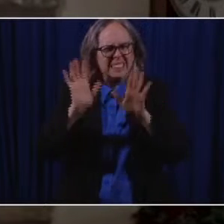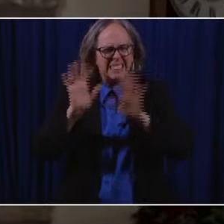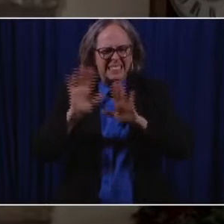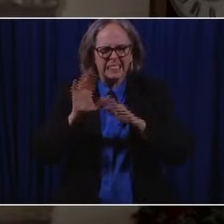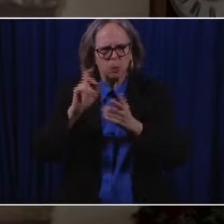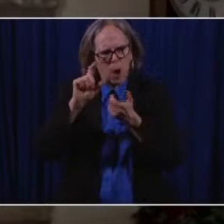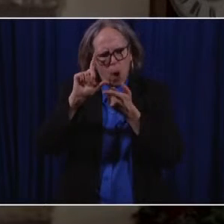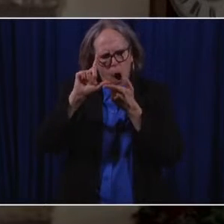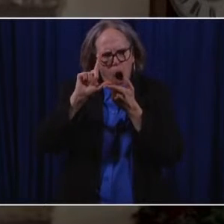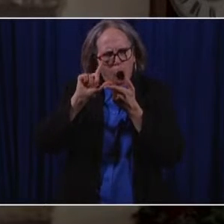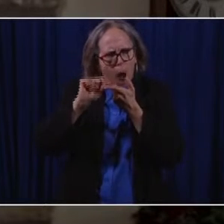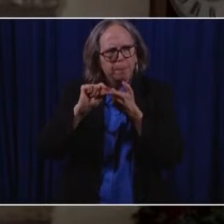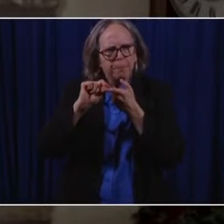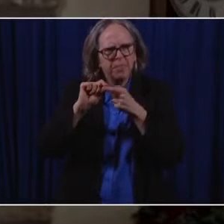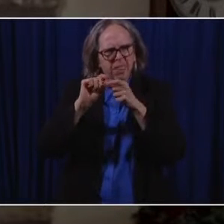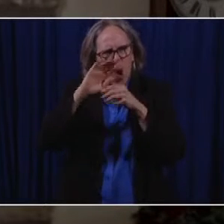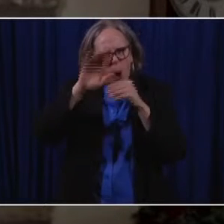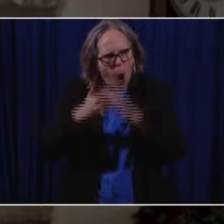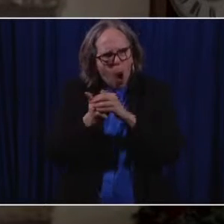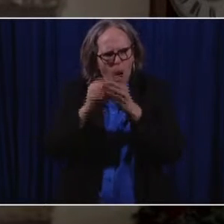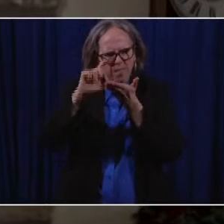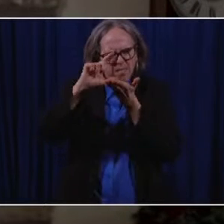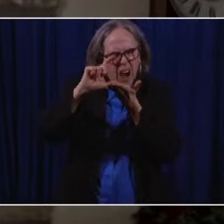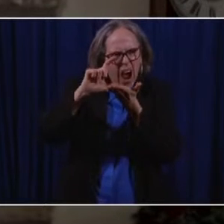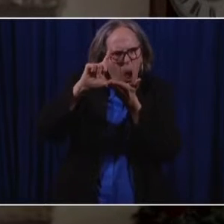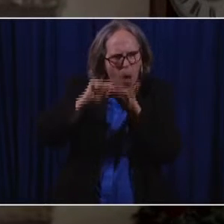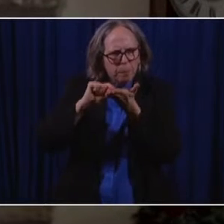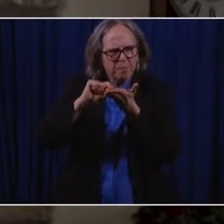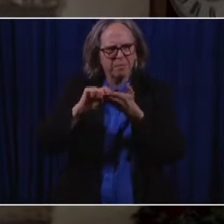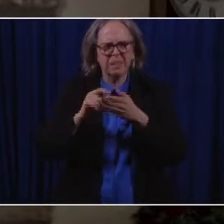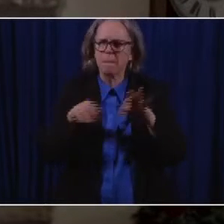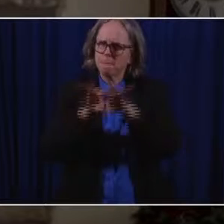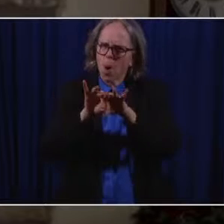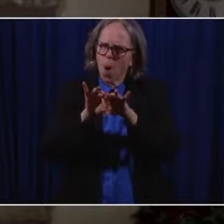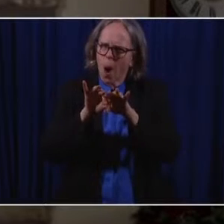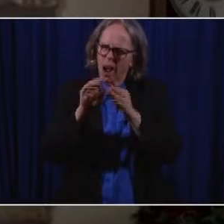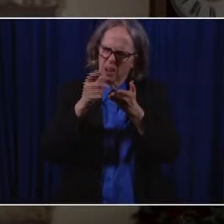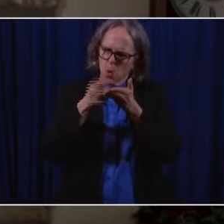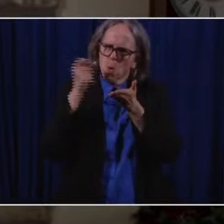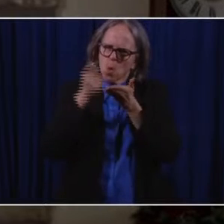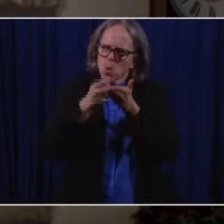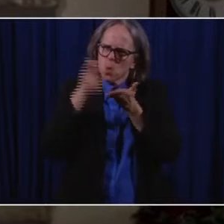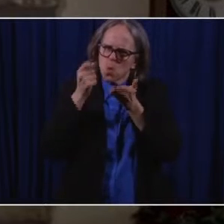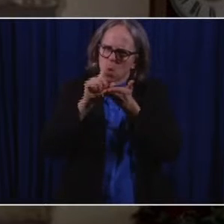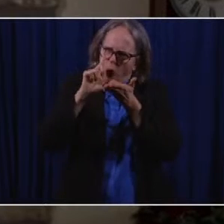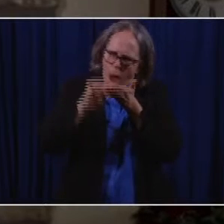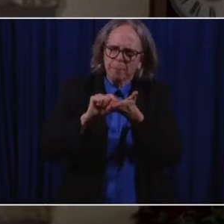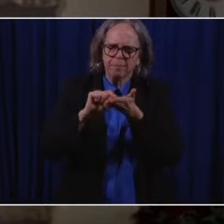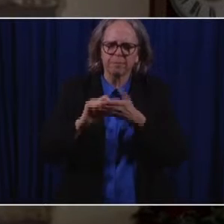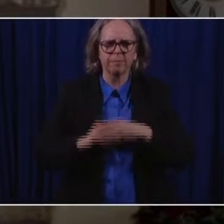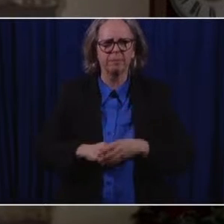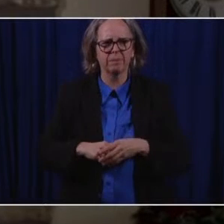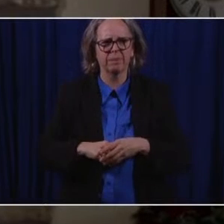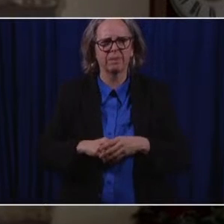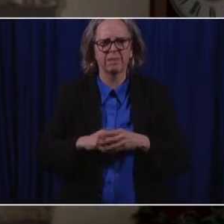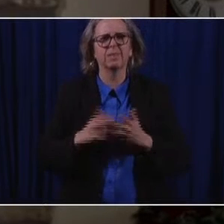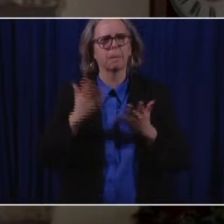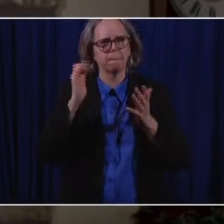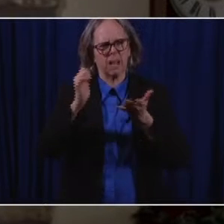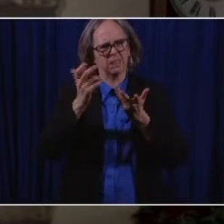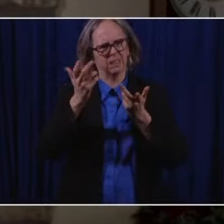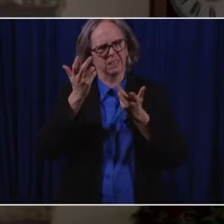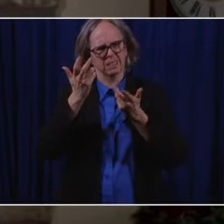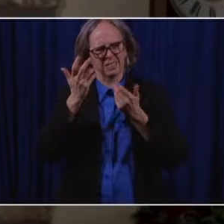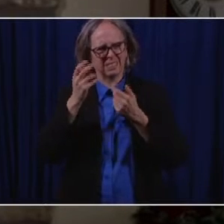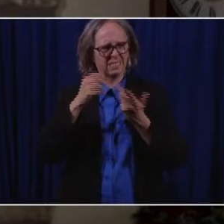So it's important, just keep using it and get the whole, if you can get 6 out of it, if you can get 7 out